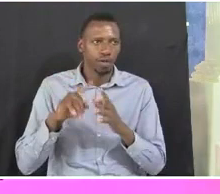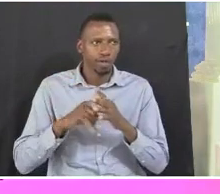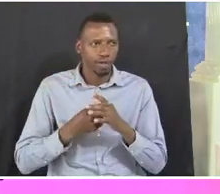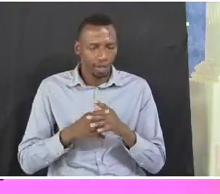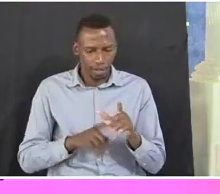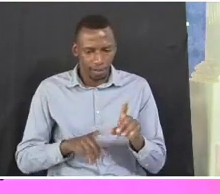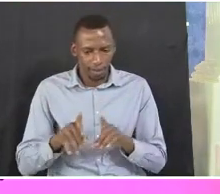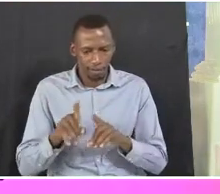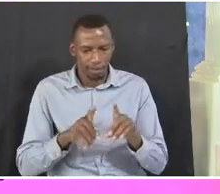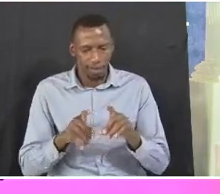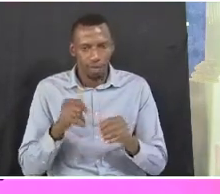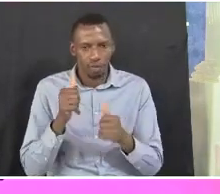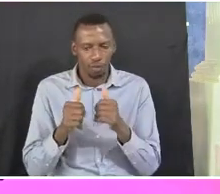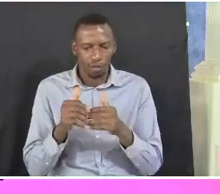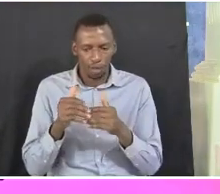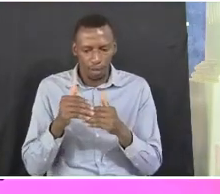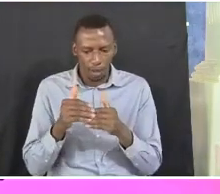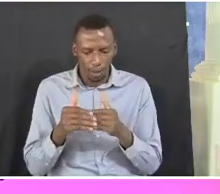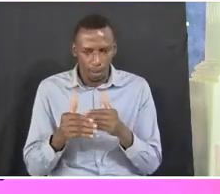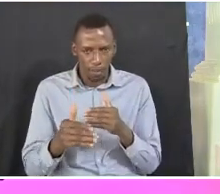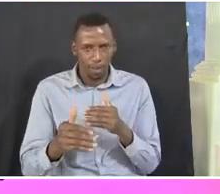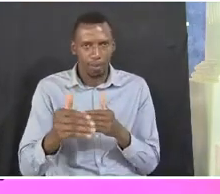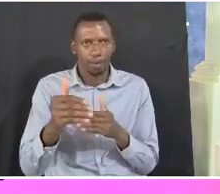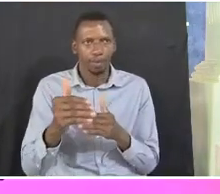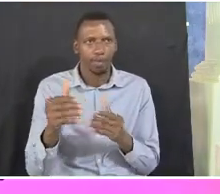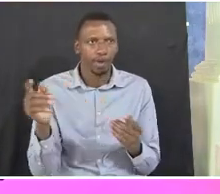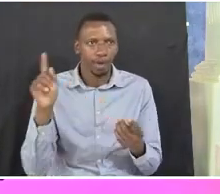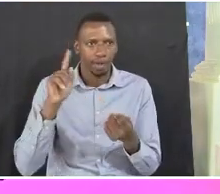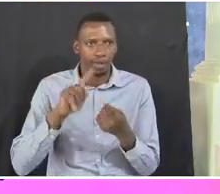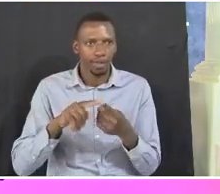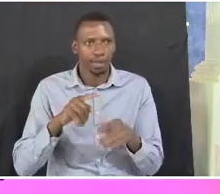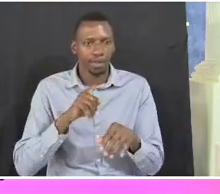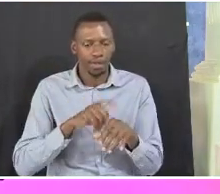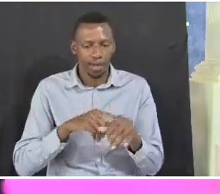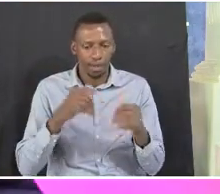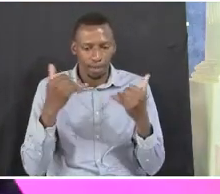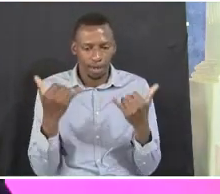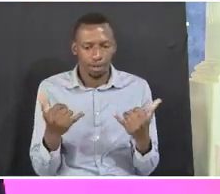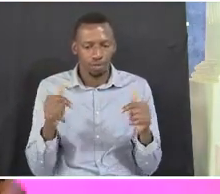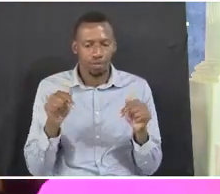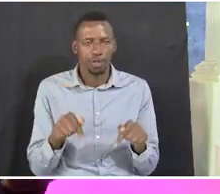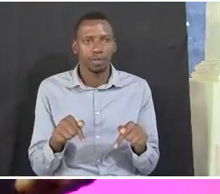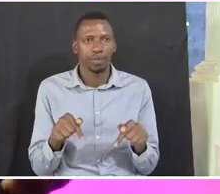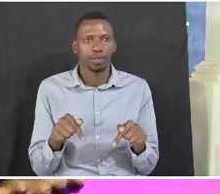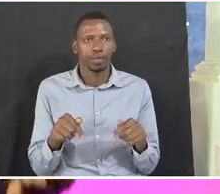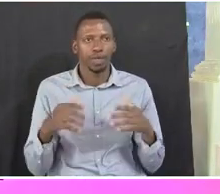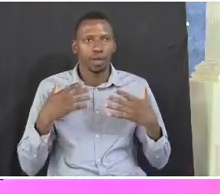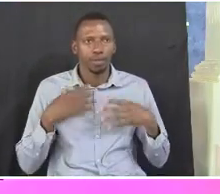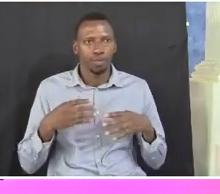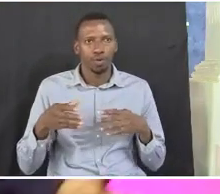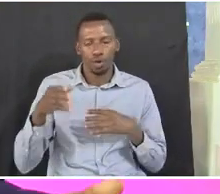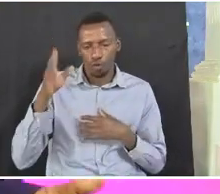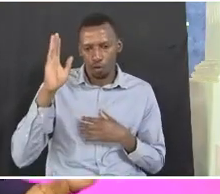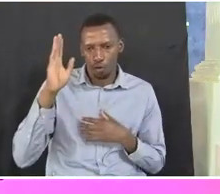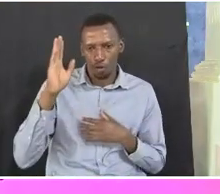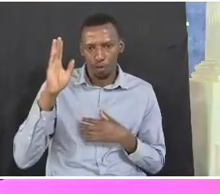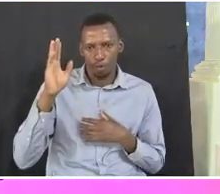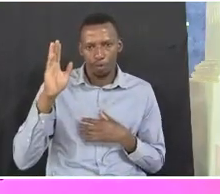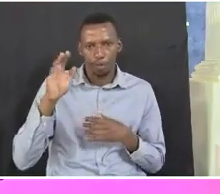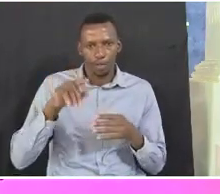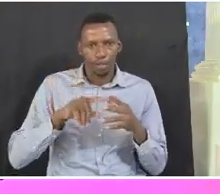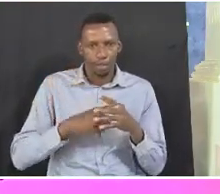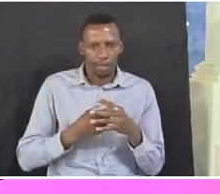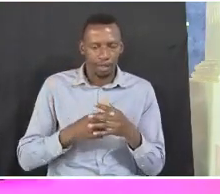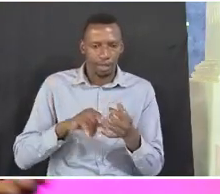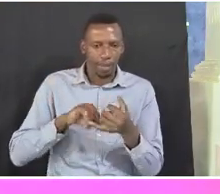that has come down the centuries even to the moment where we are today. The people of God began